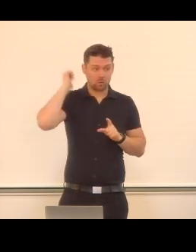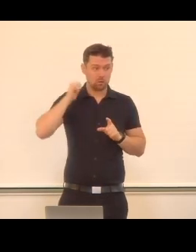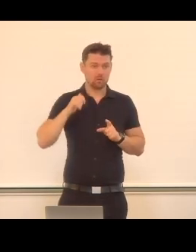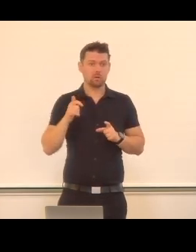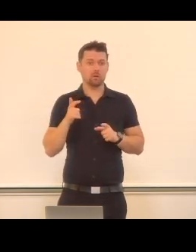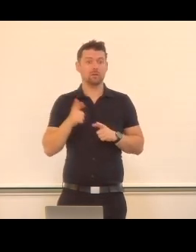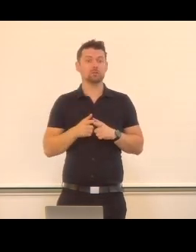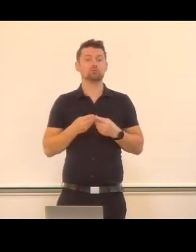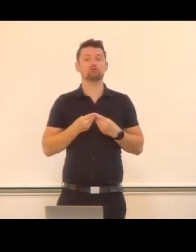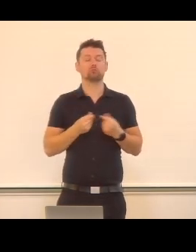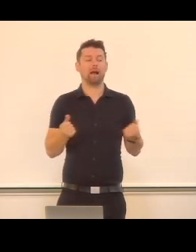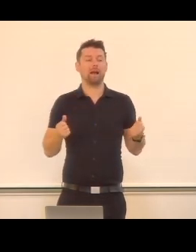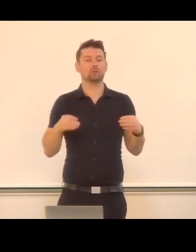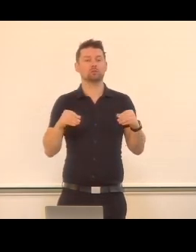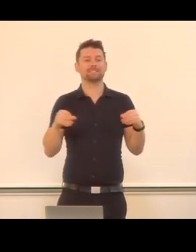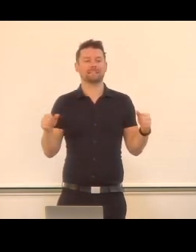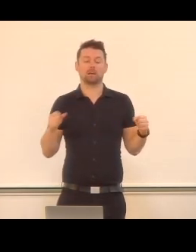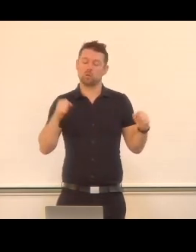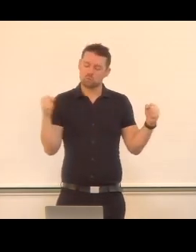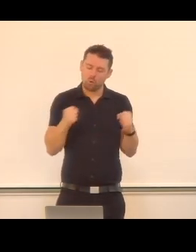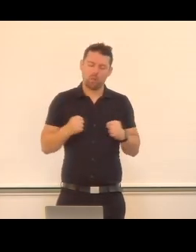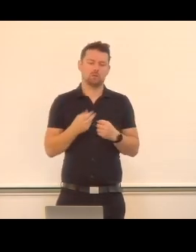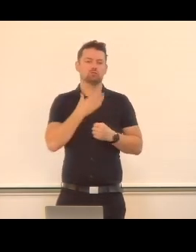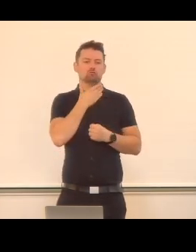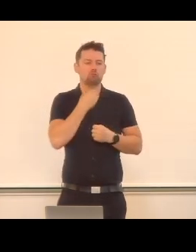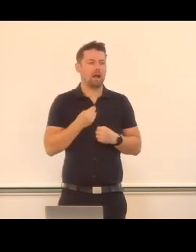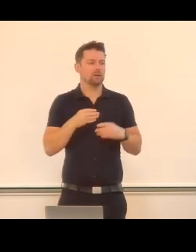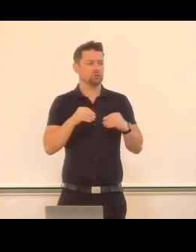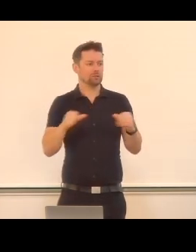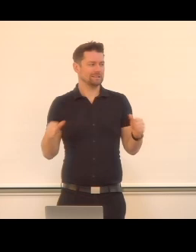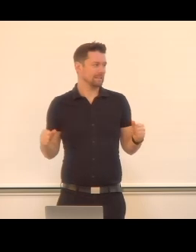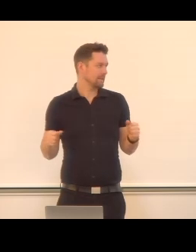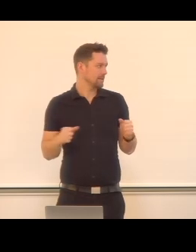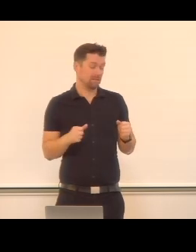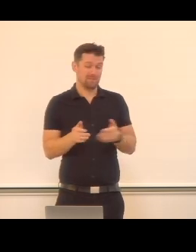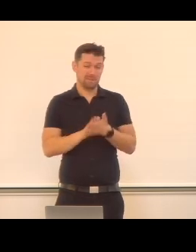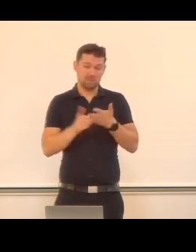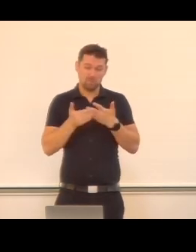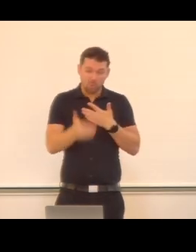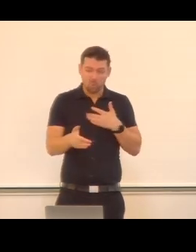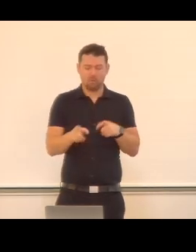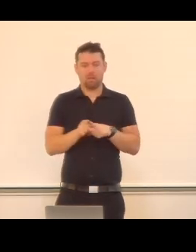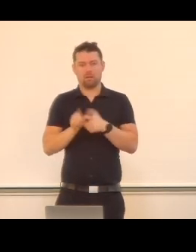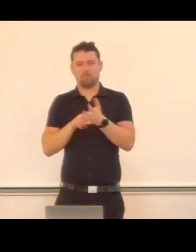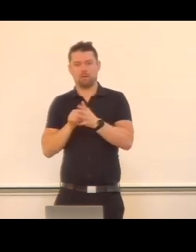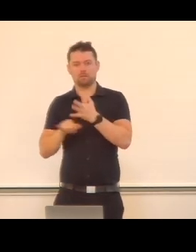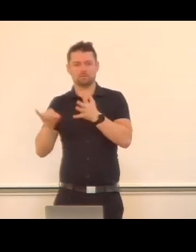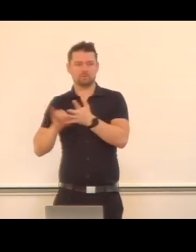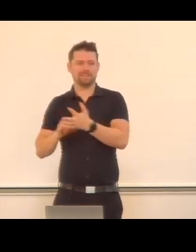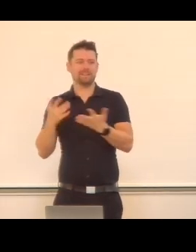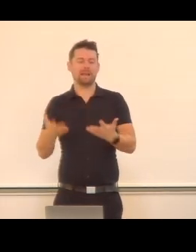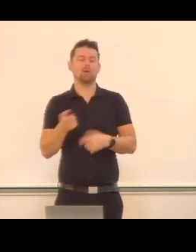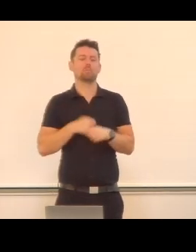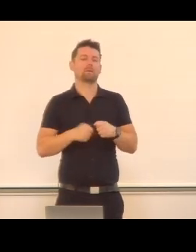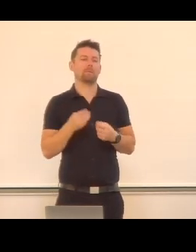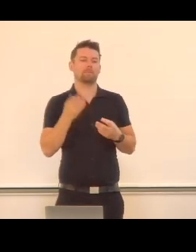was dry and dusty up there. It was cold and dry and dusty, and even more Mars-like than it is now. Now the ground is getting soft.